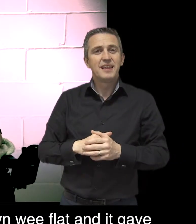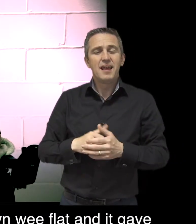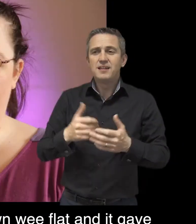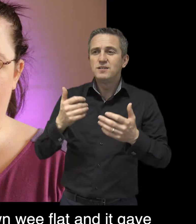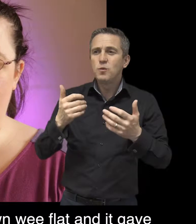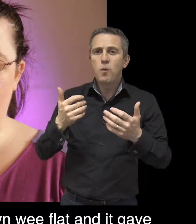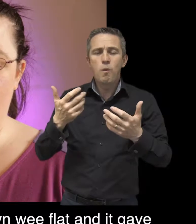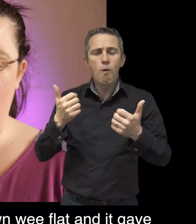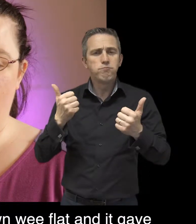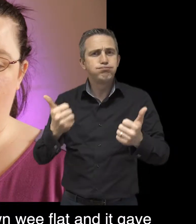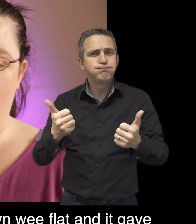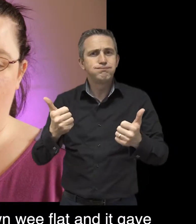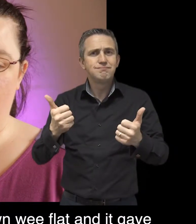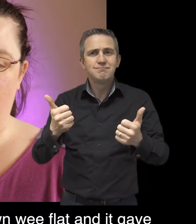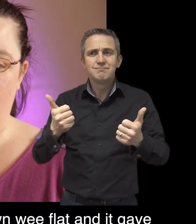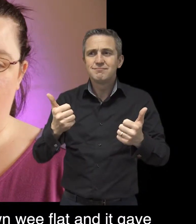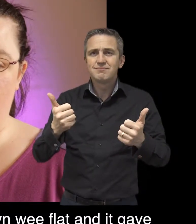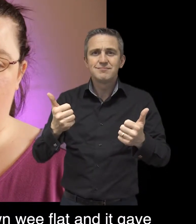gave me